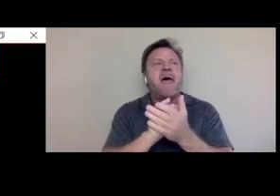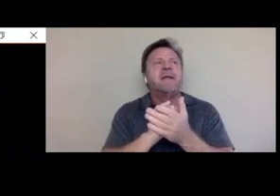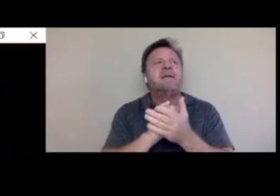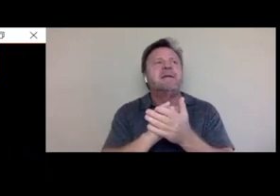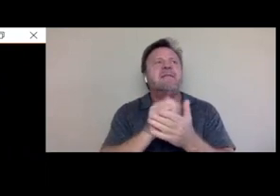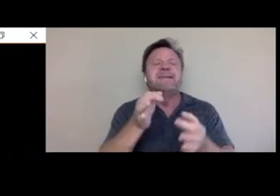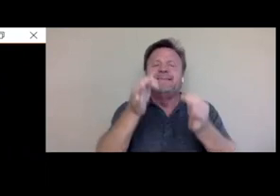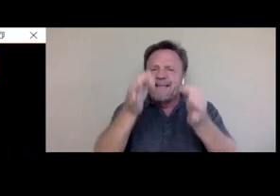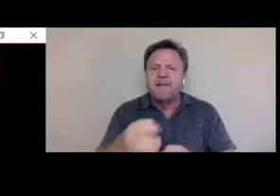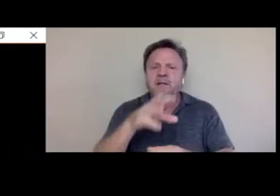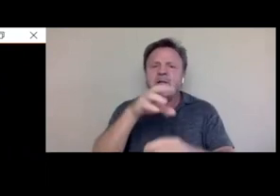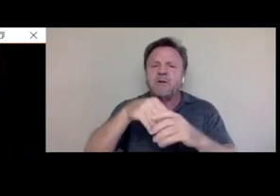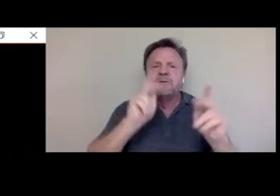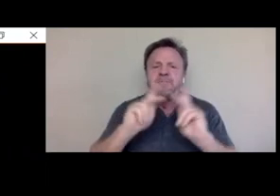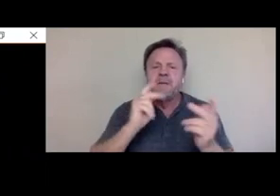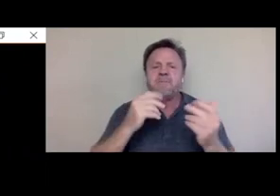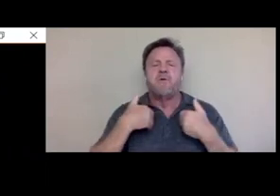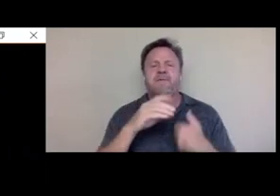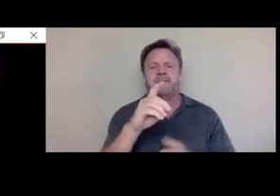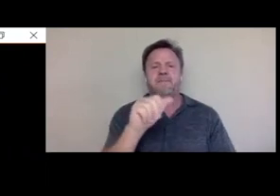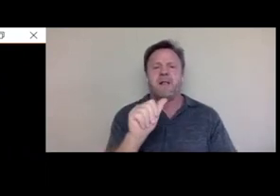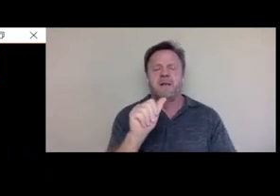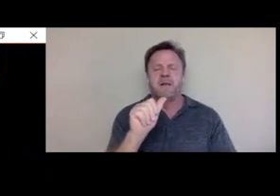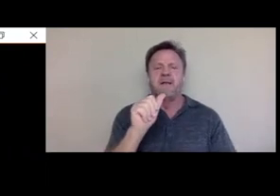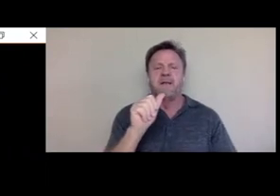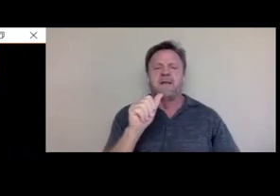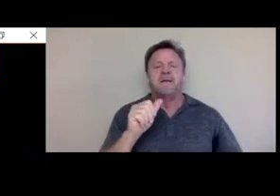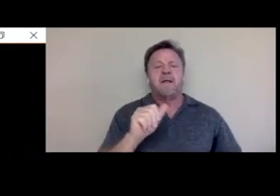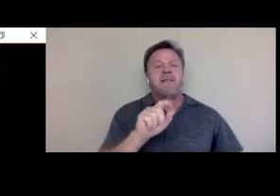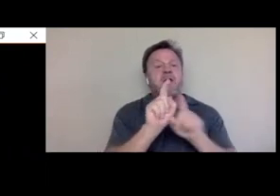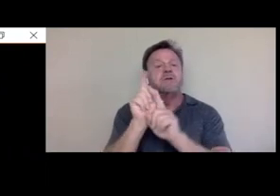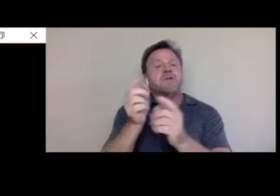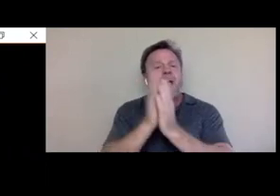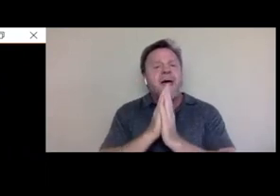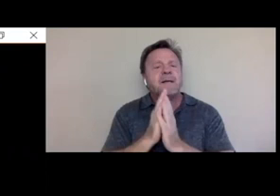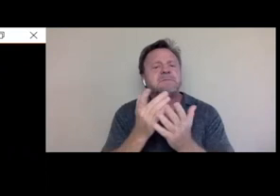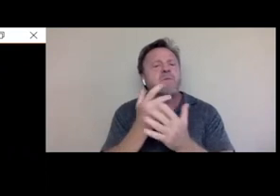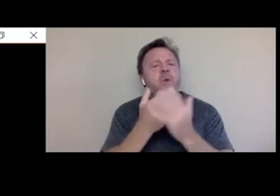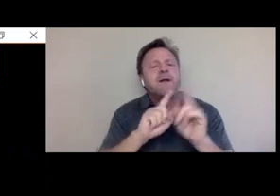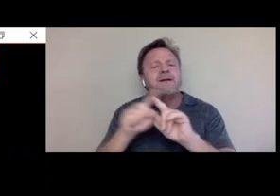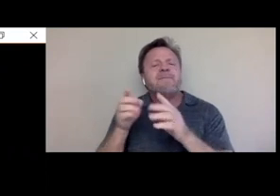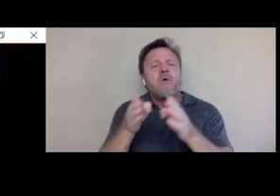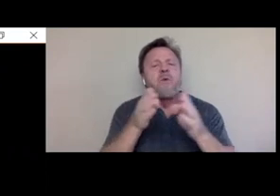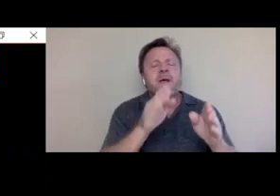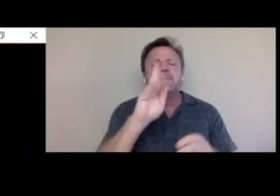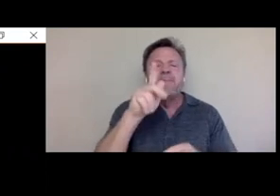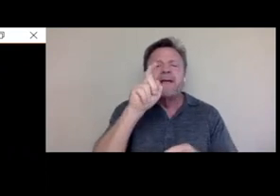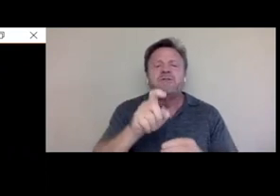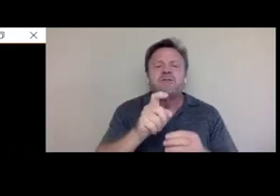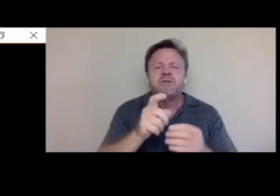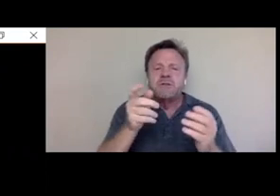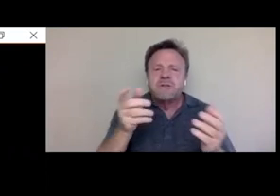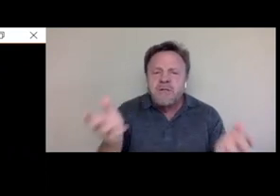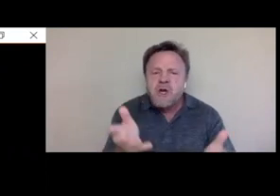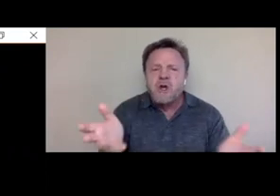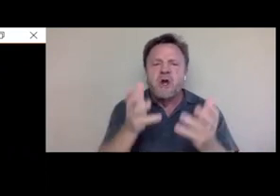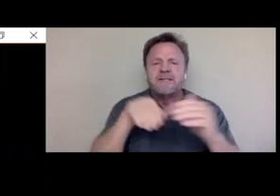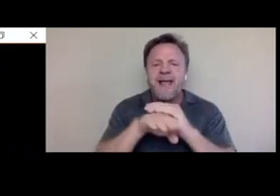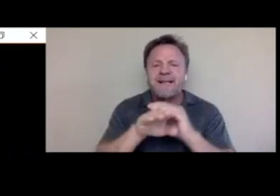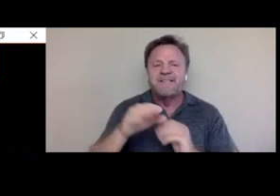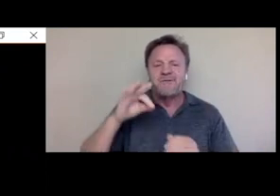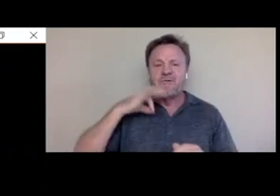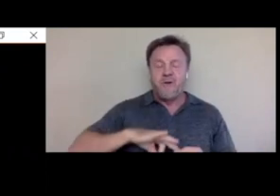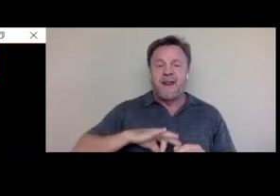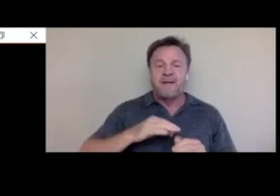definitely includes people with disabilities. They also asked, what are ways a bank should encourage access to credit for underserved